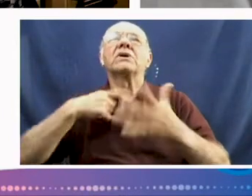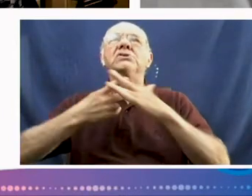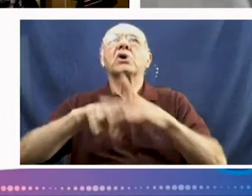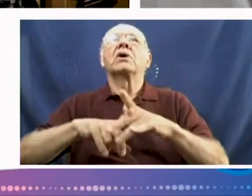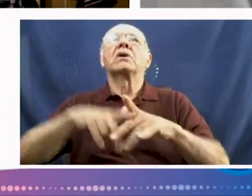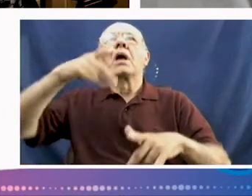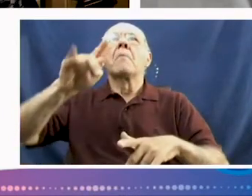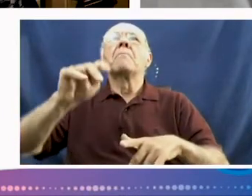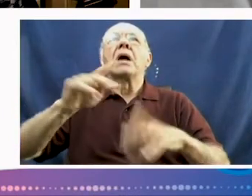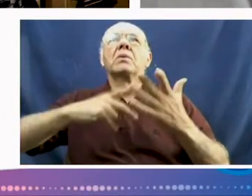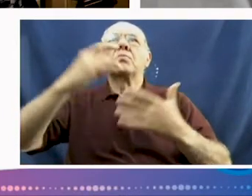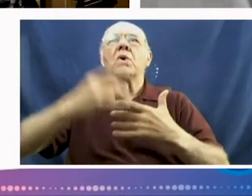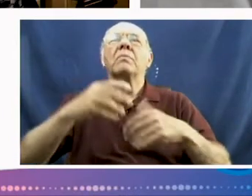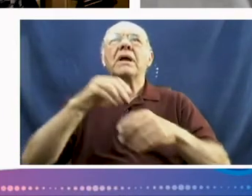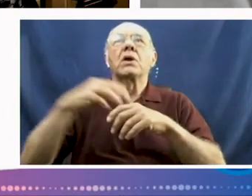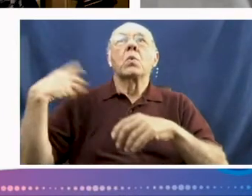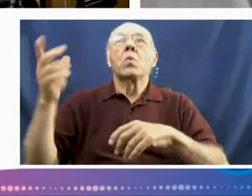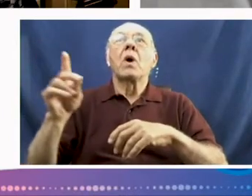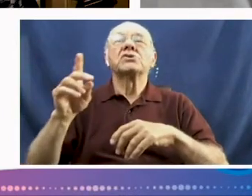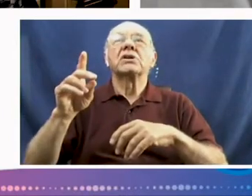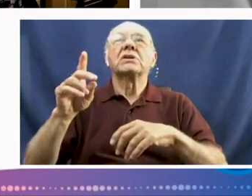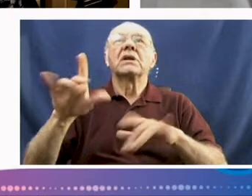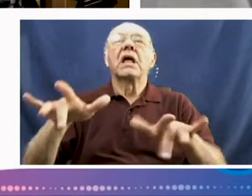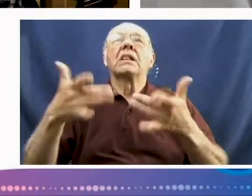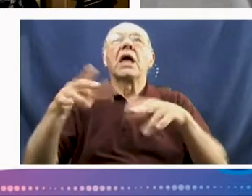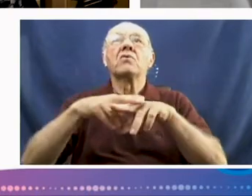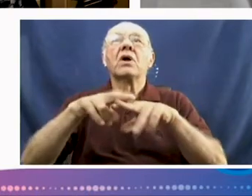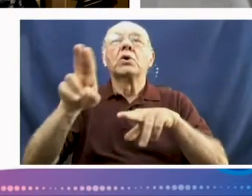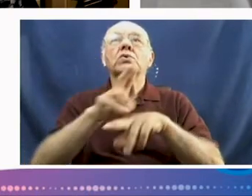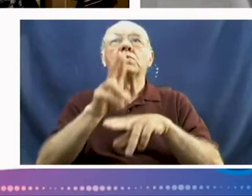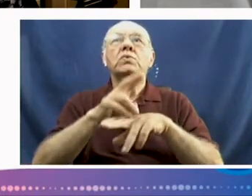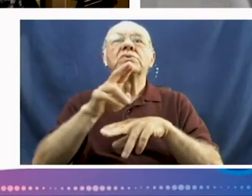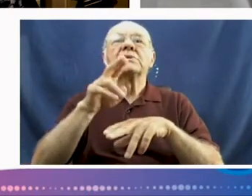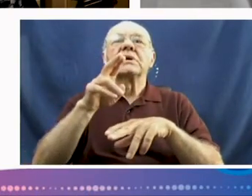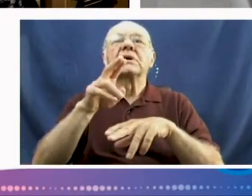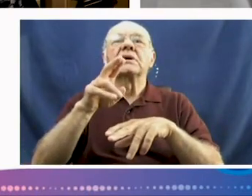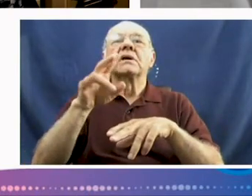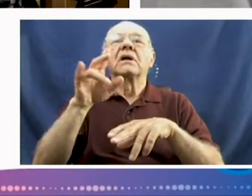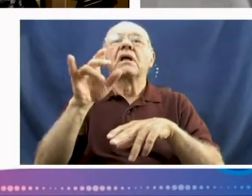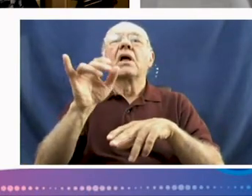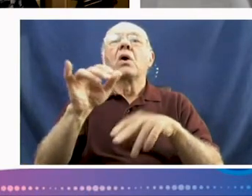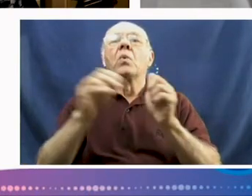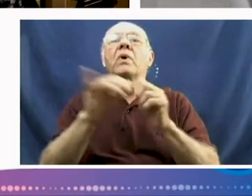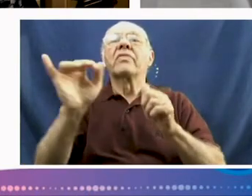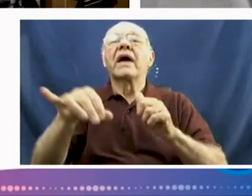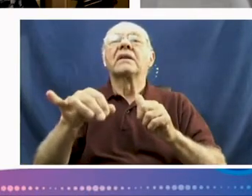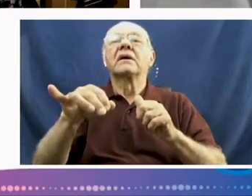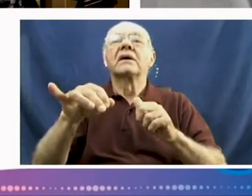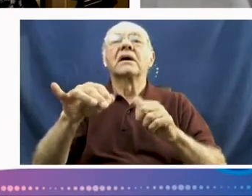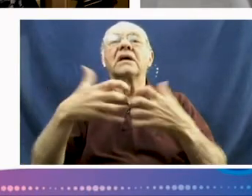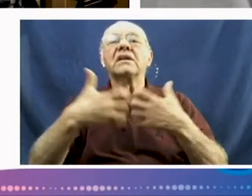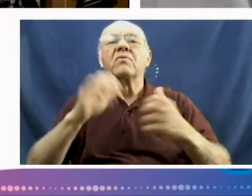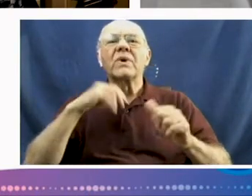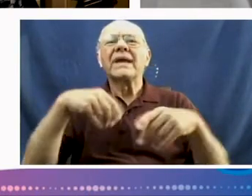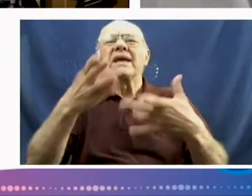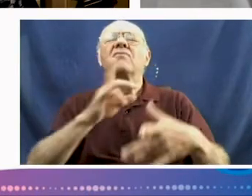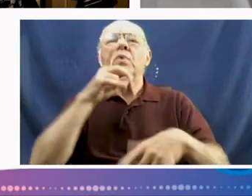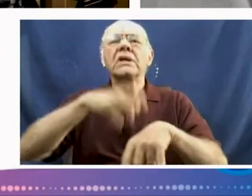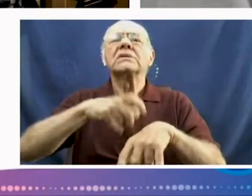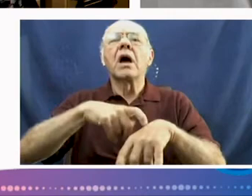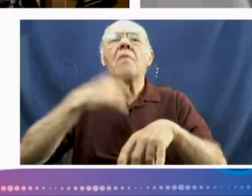Street Light Rail Station using NAC platform. With NAC devices, we can provide real-time status of elevators